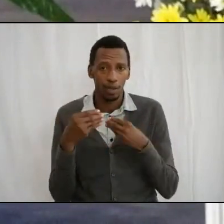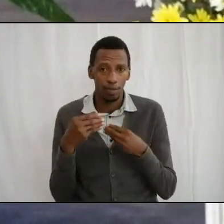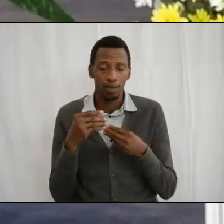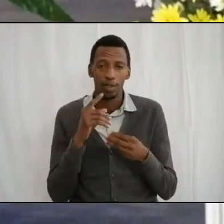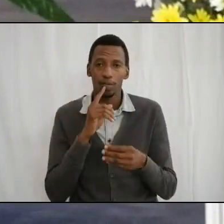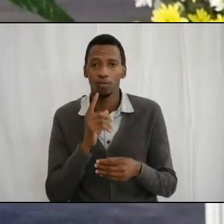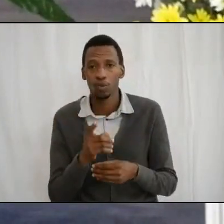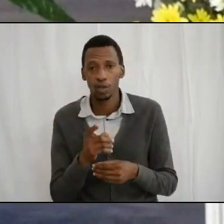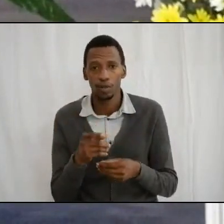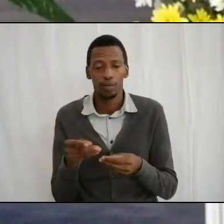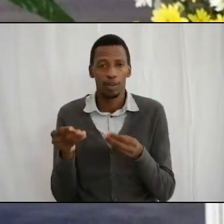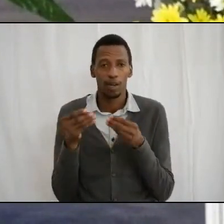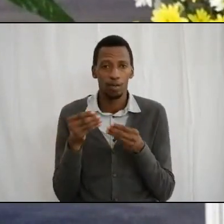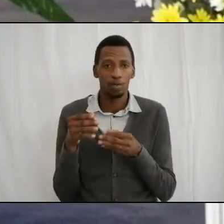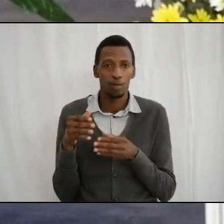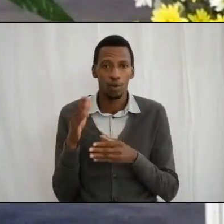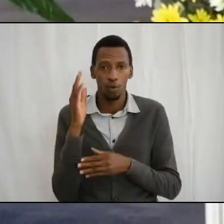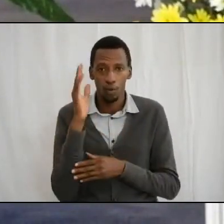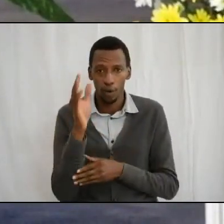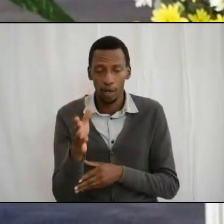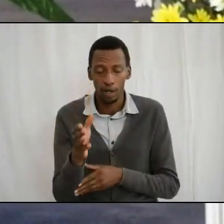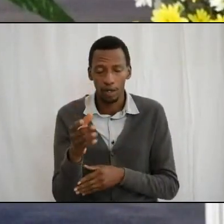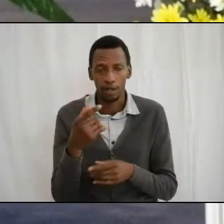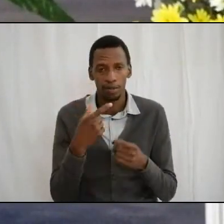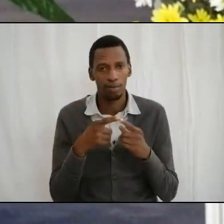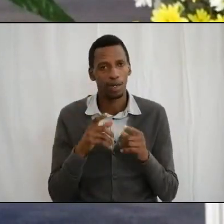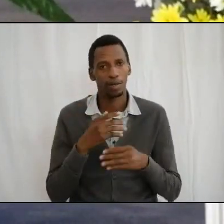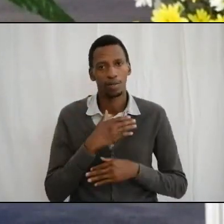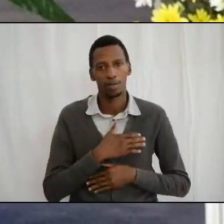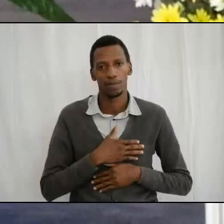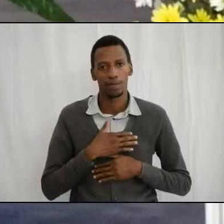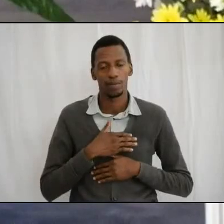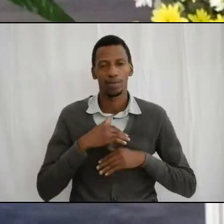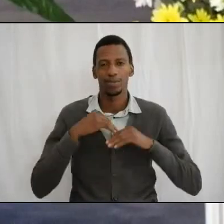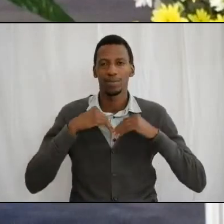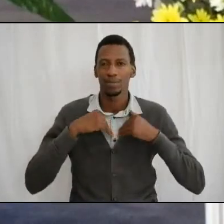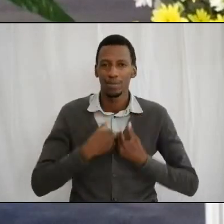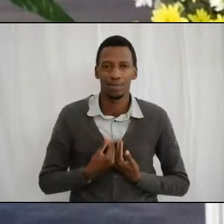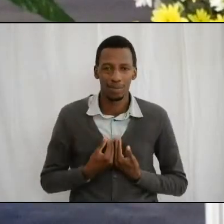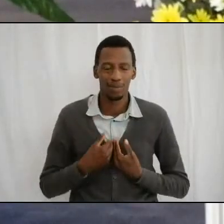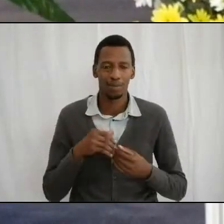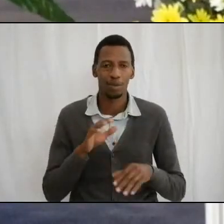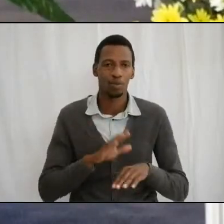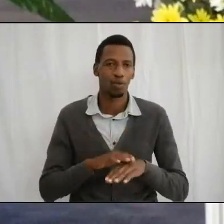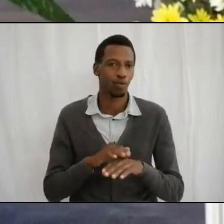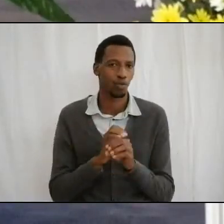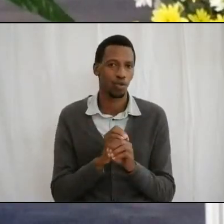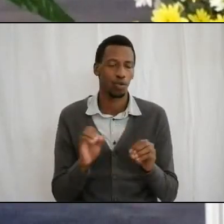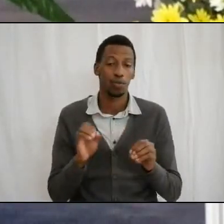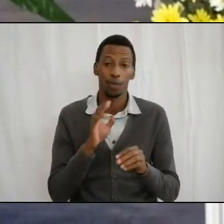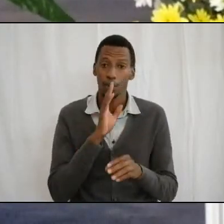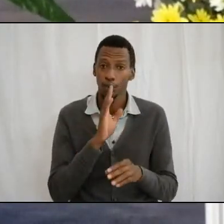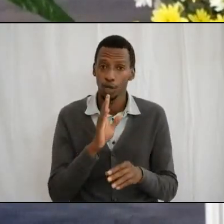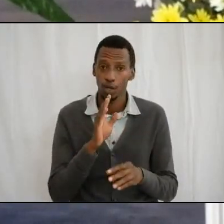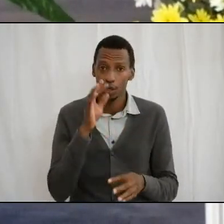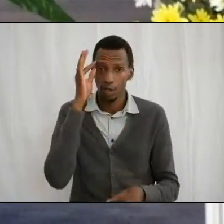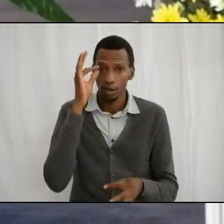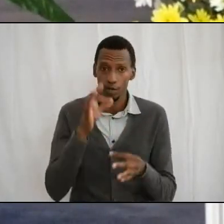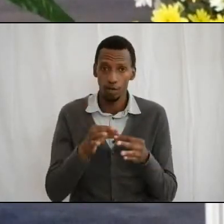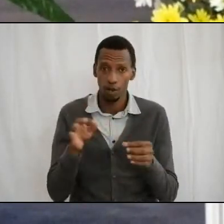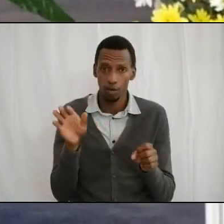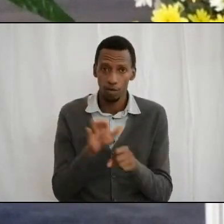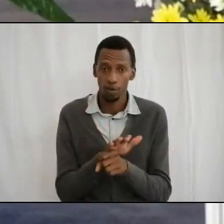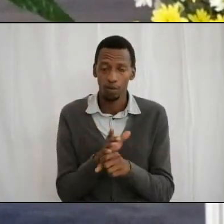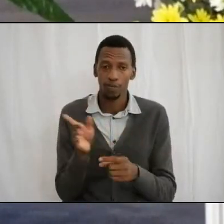But don't become weary in doing good. Be faithful even to the point of death, and I